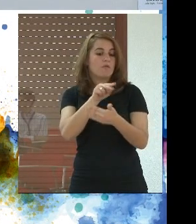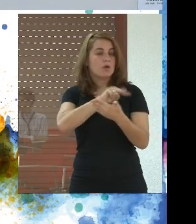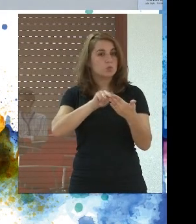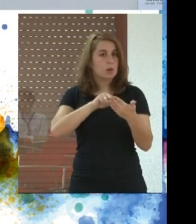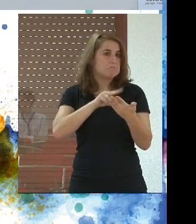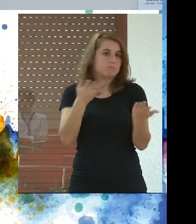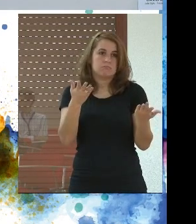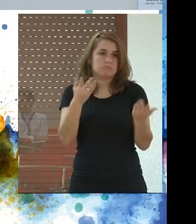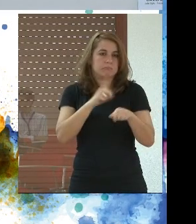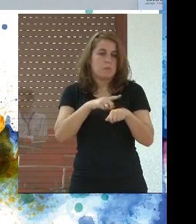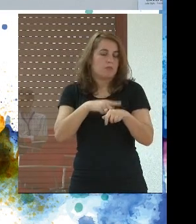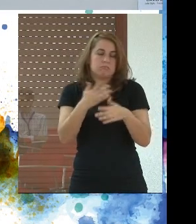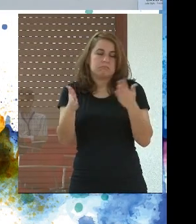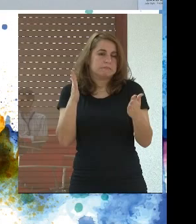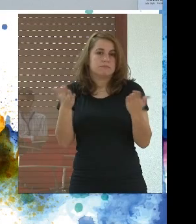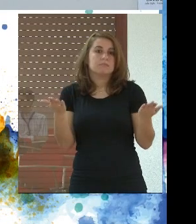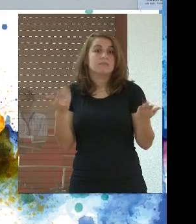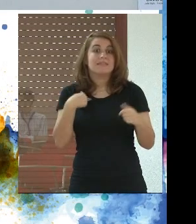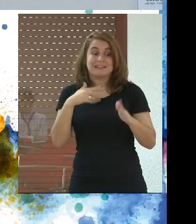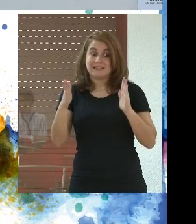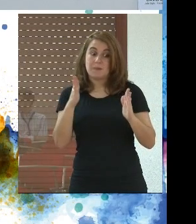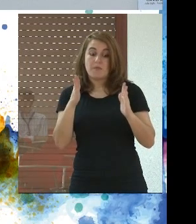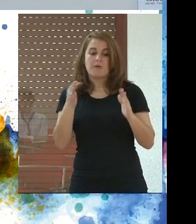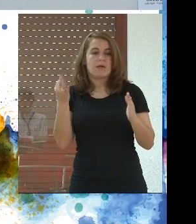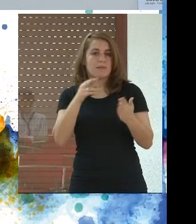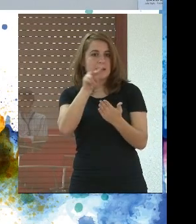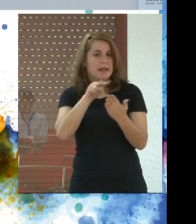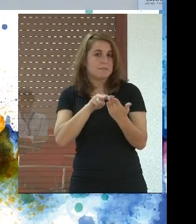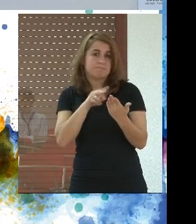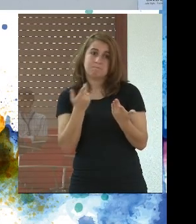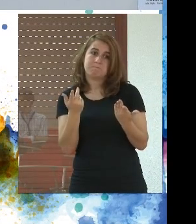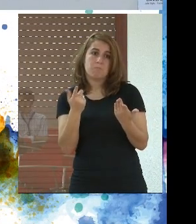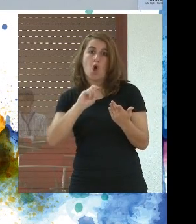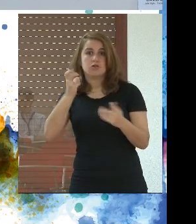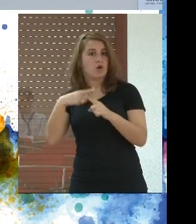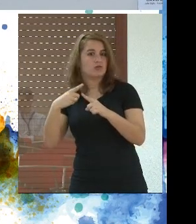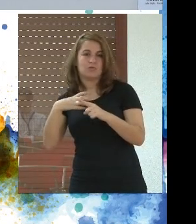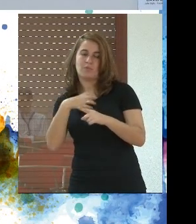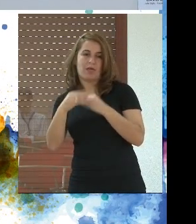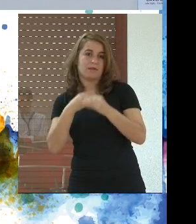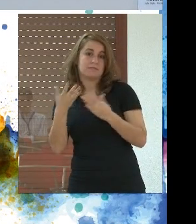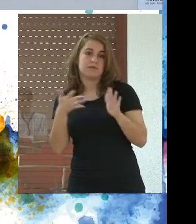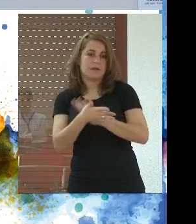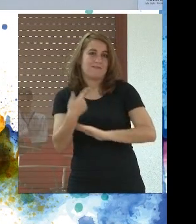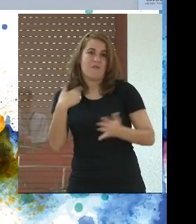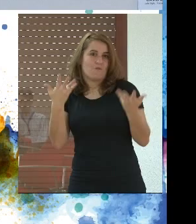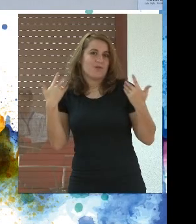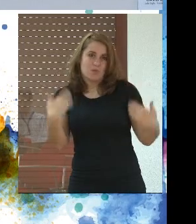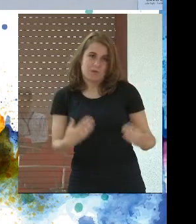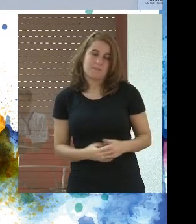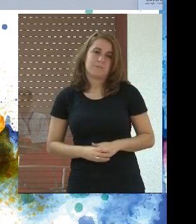command for X amount of minutes, and during this X number of minutes, the user couldn't do anything other than read the